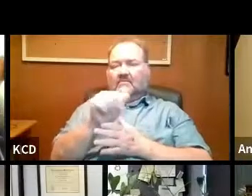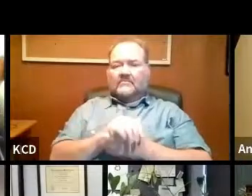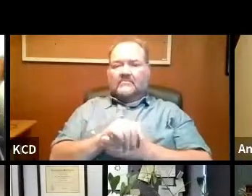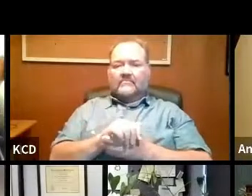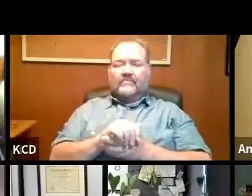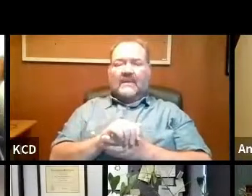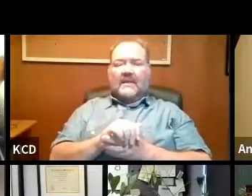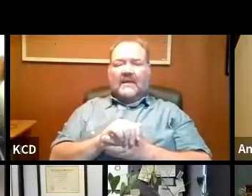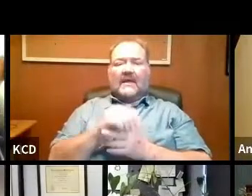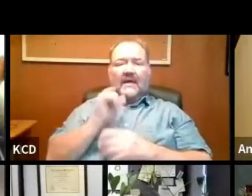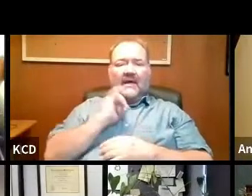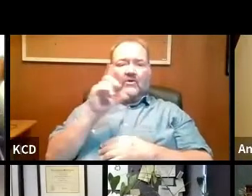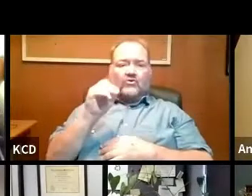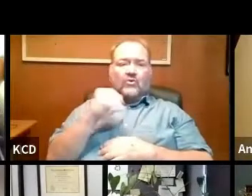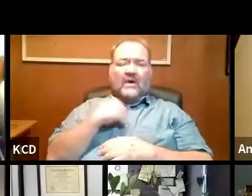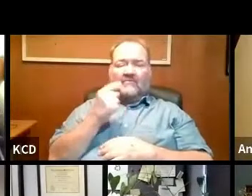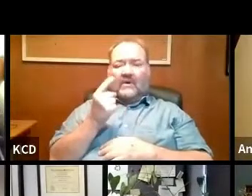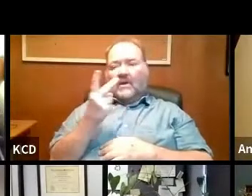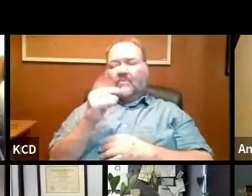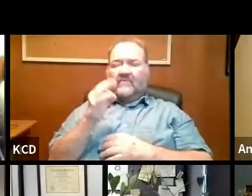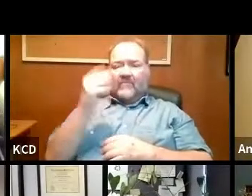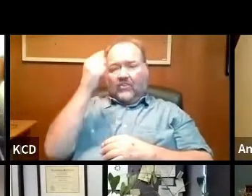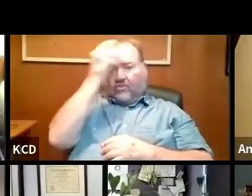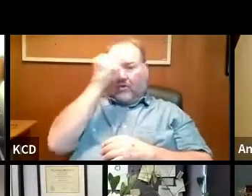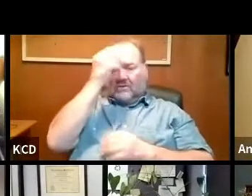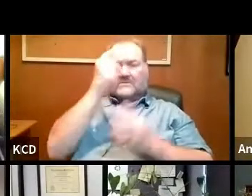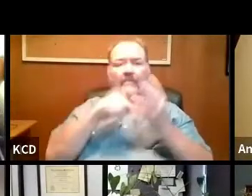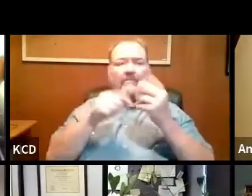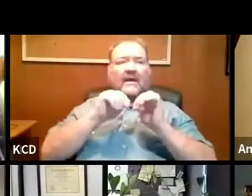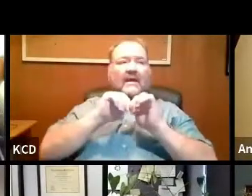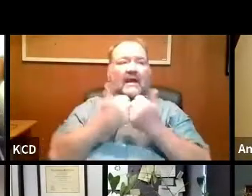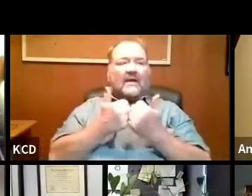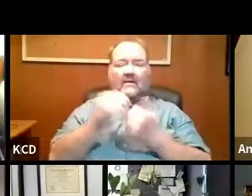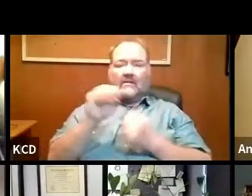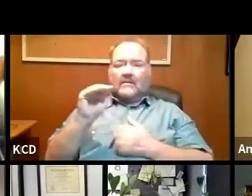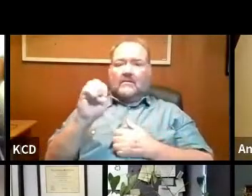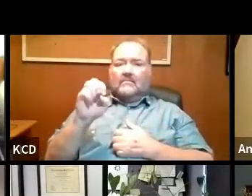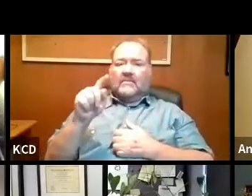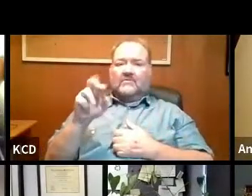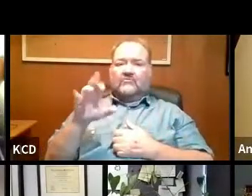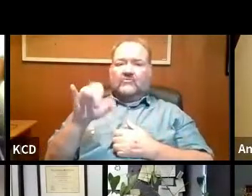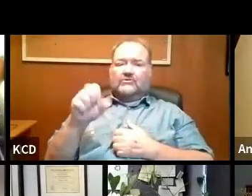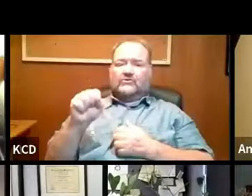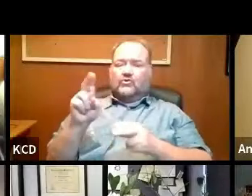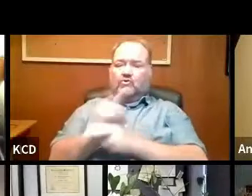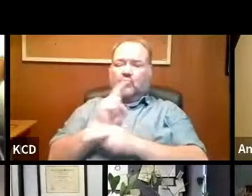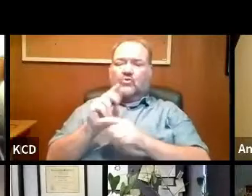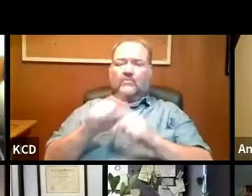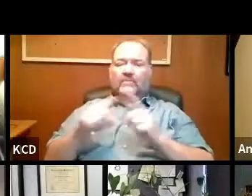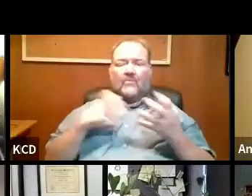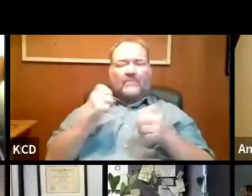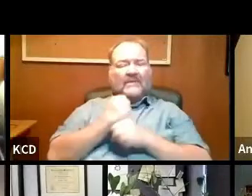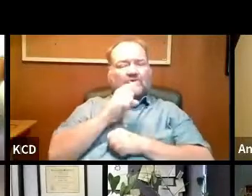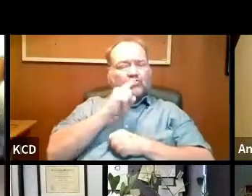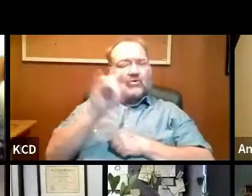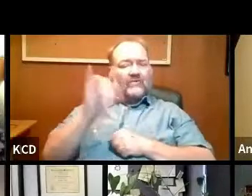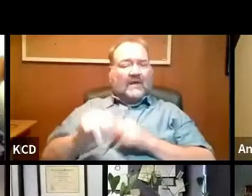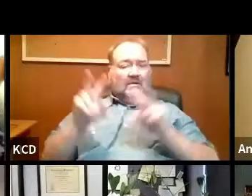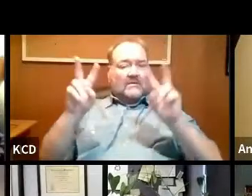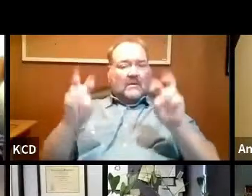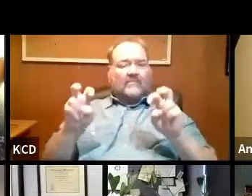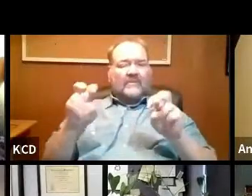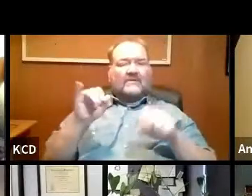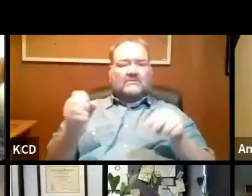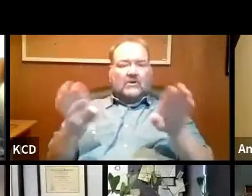I do have a couple kind of thoughts about how the metrics might be used, but I want to make sure that topic is